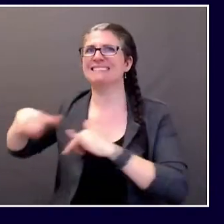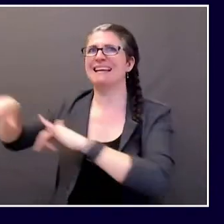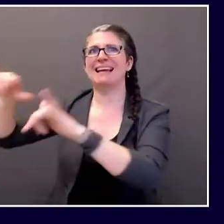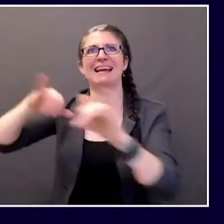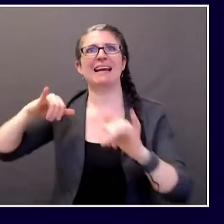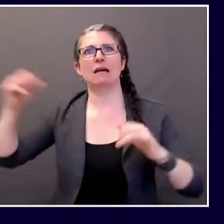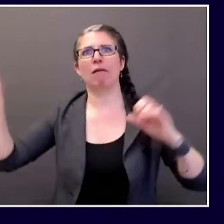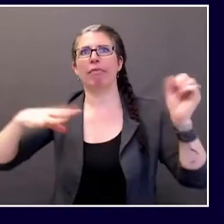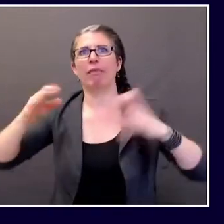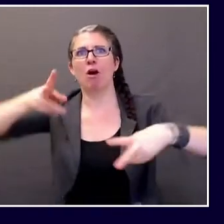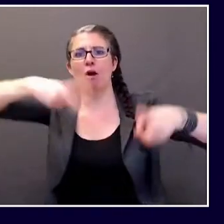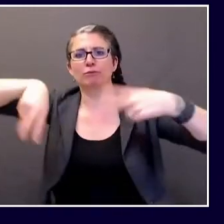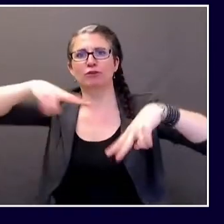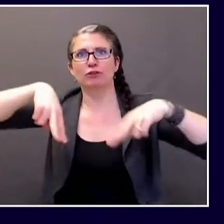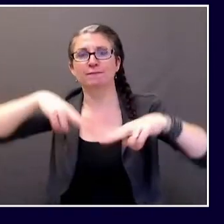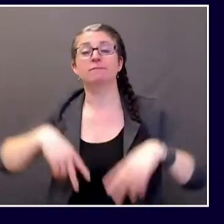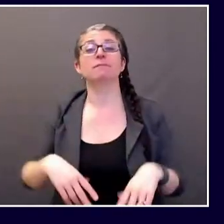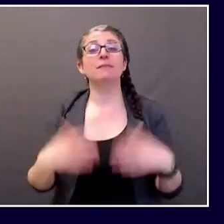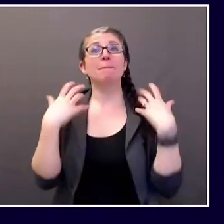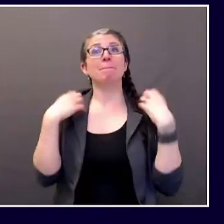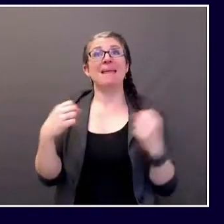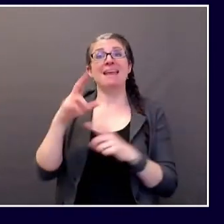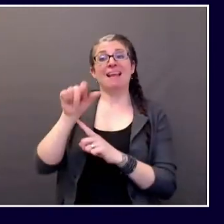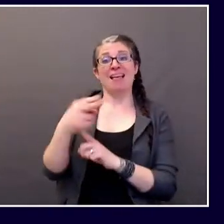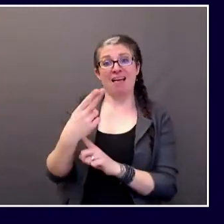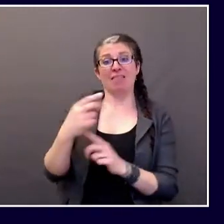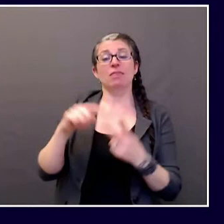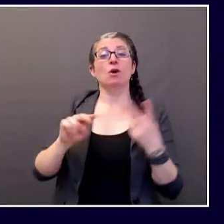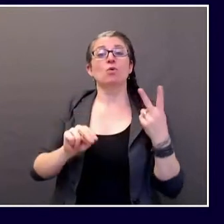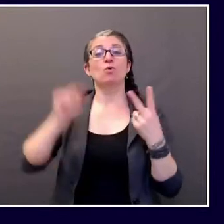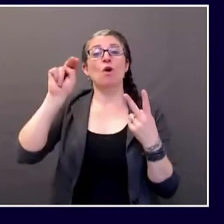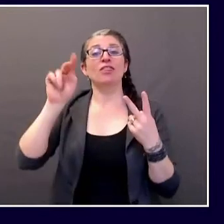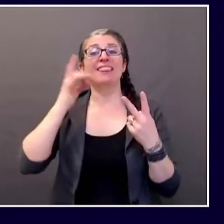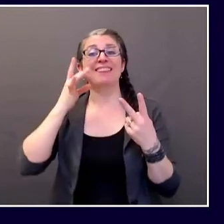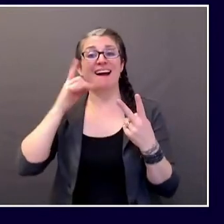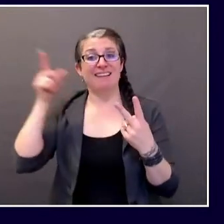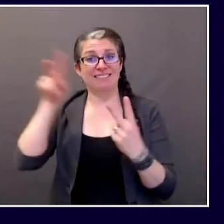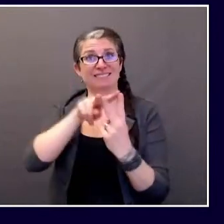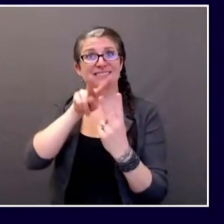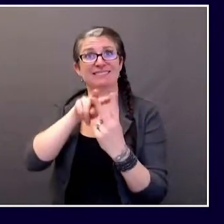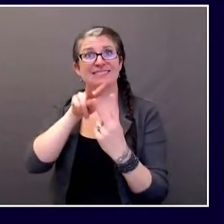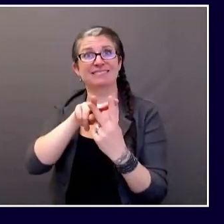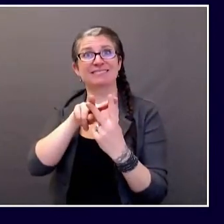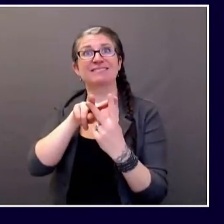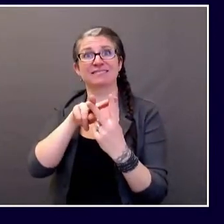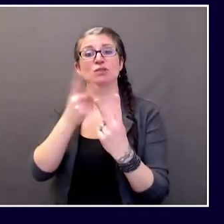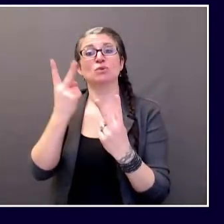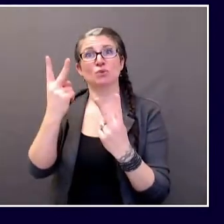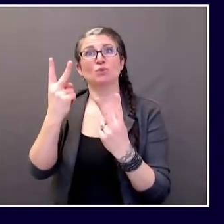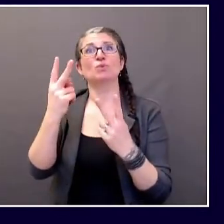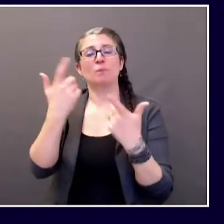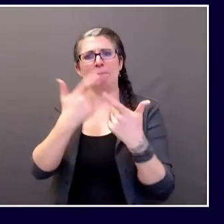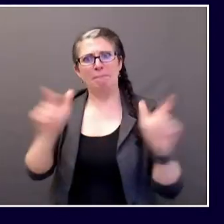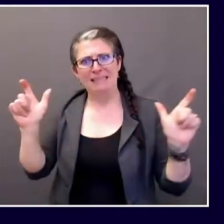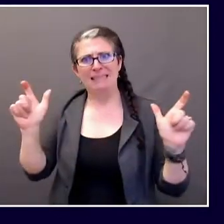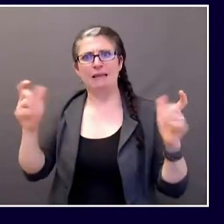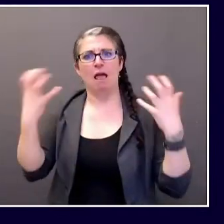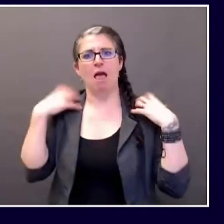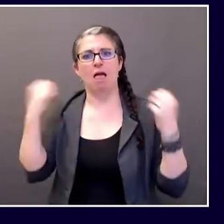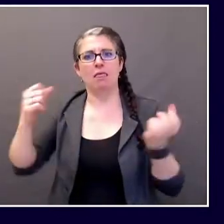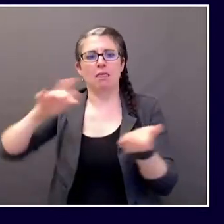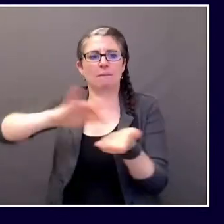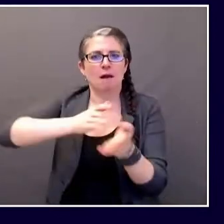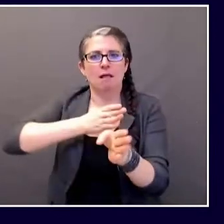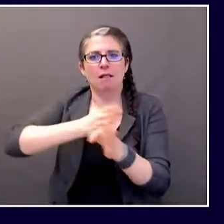health rationale that we talked about, but as Dr. Jarvis from Northern Light noted, also because of the operational considerations as